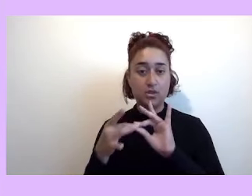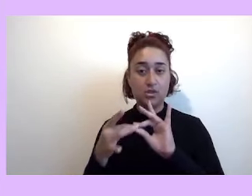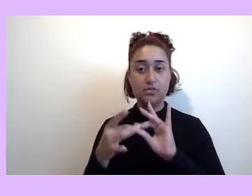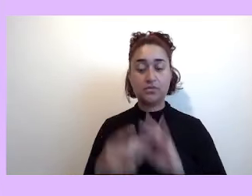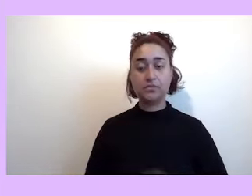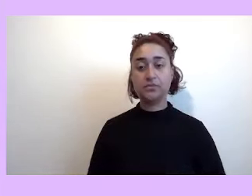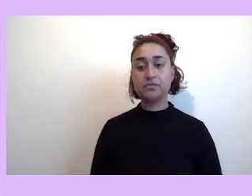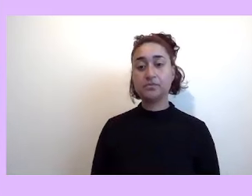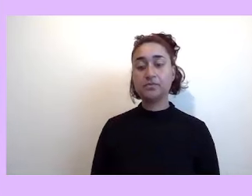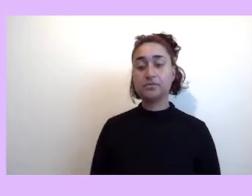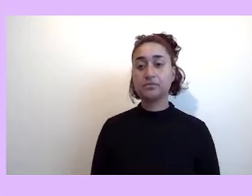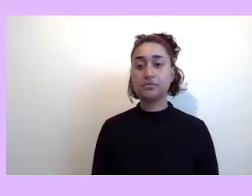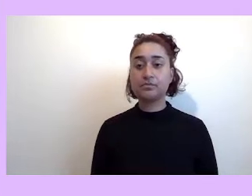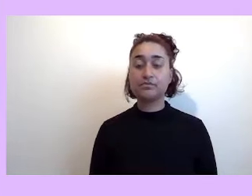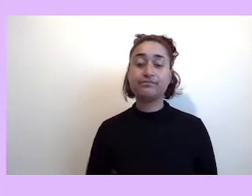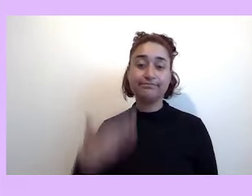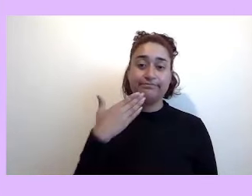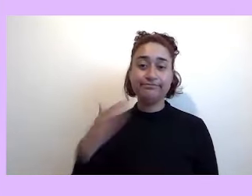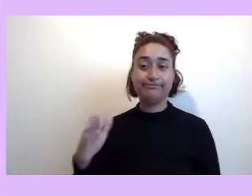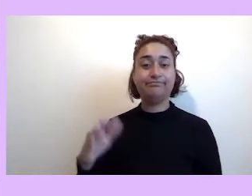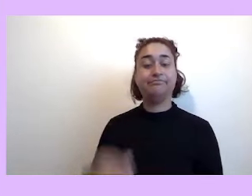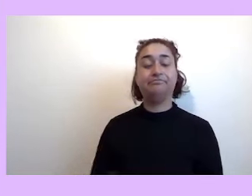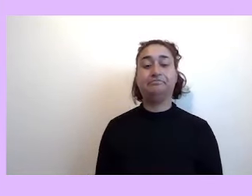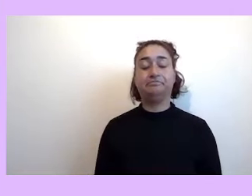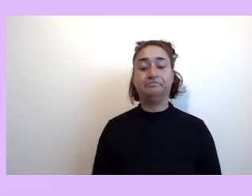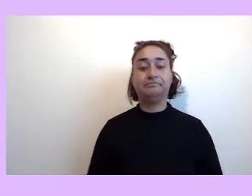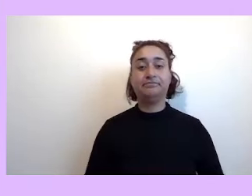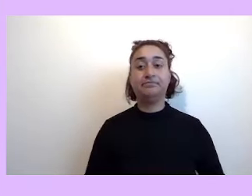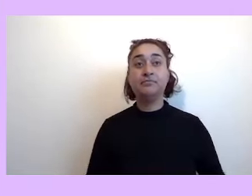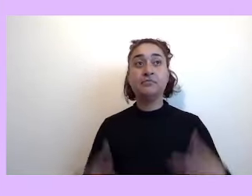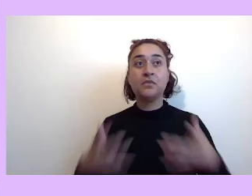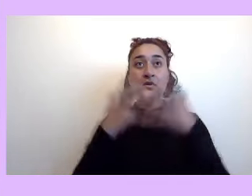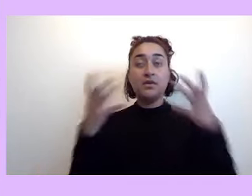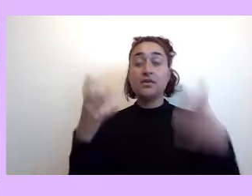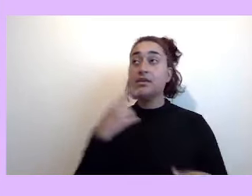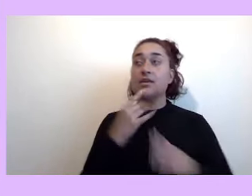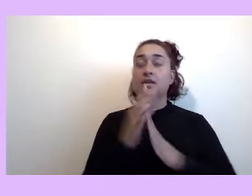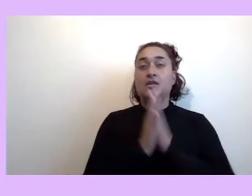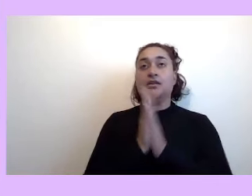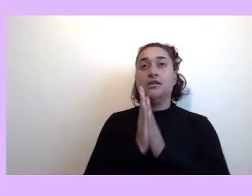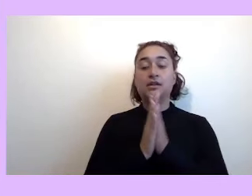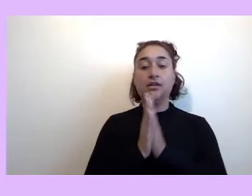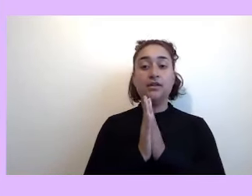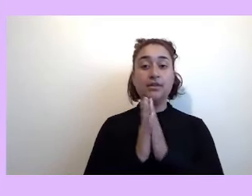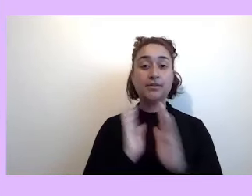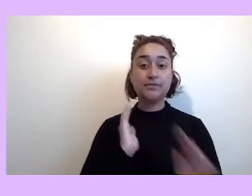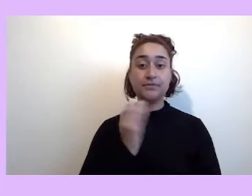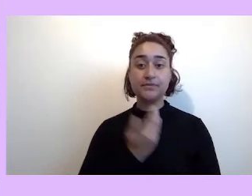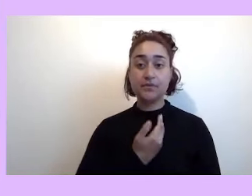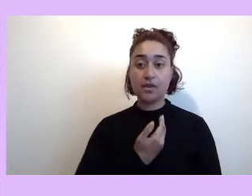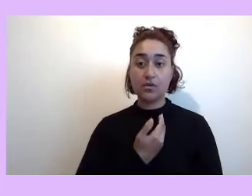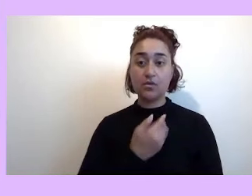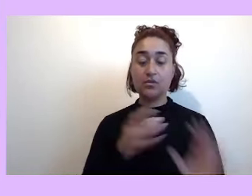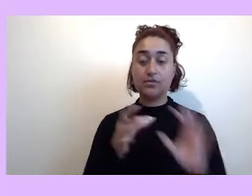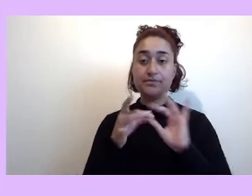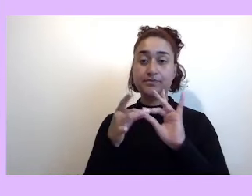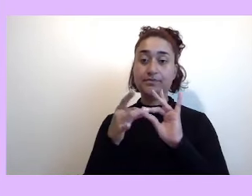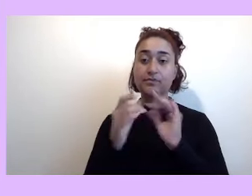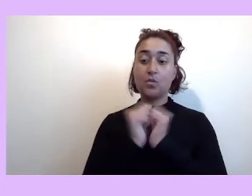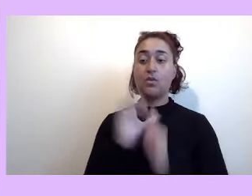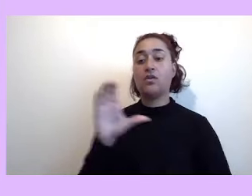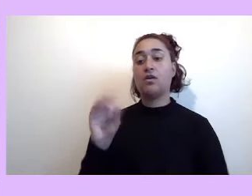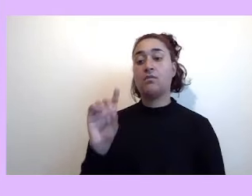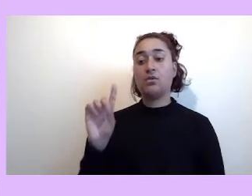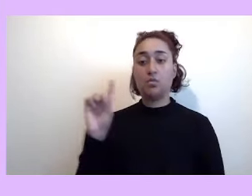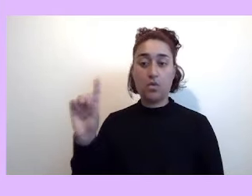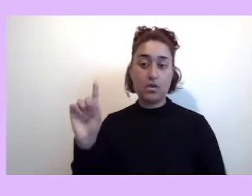Great, thanks, David. So much to say. Our relationship with Company One, and